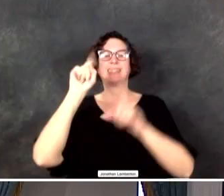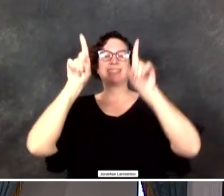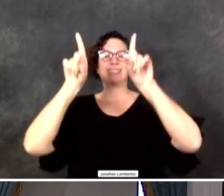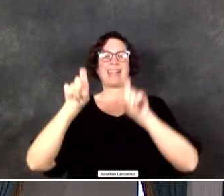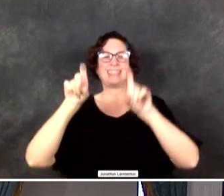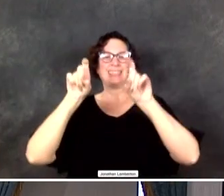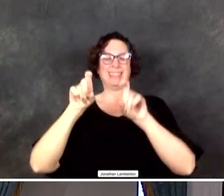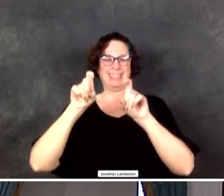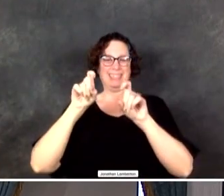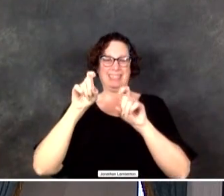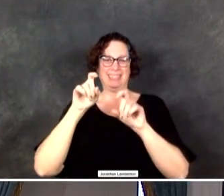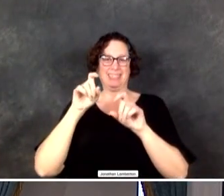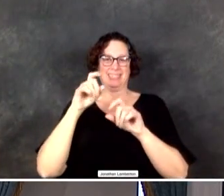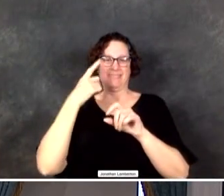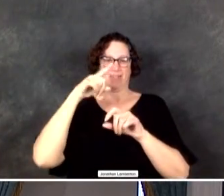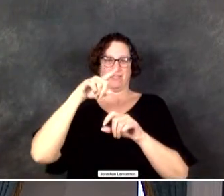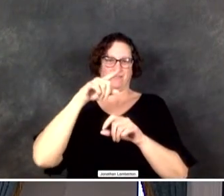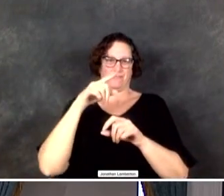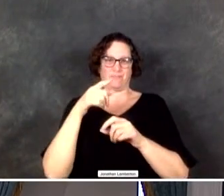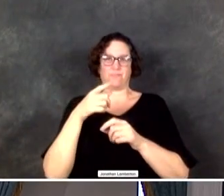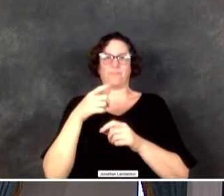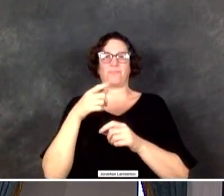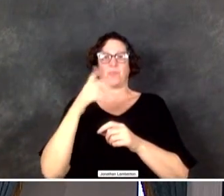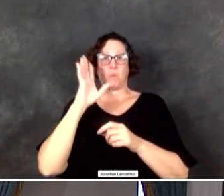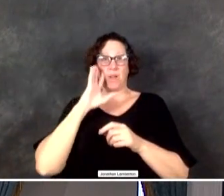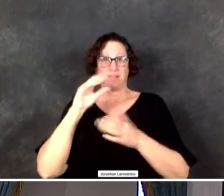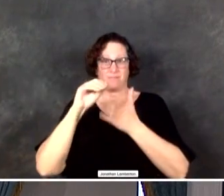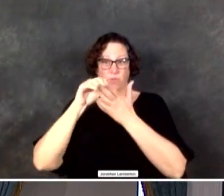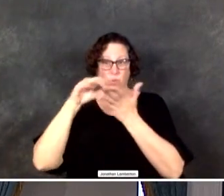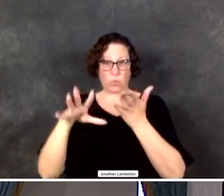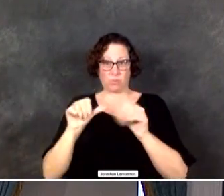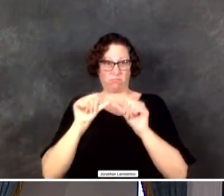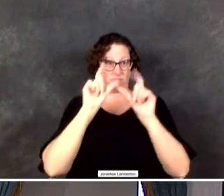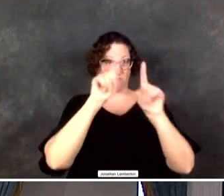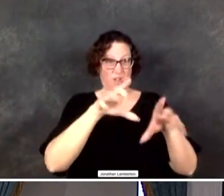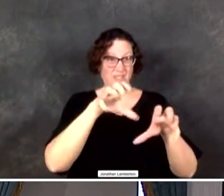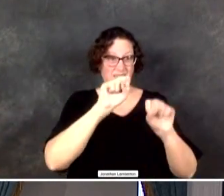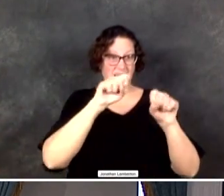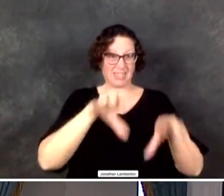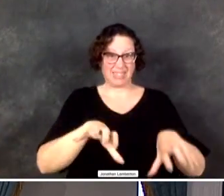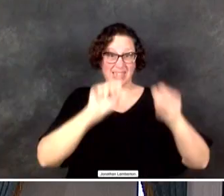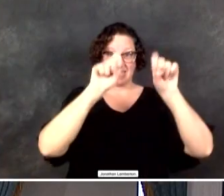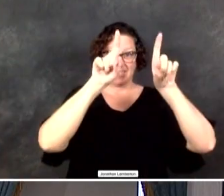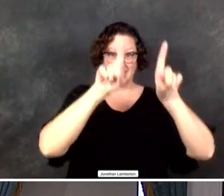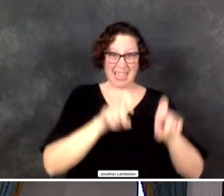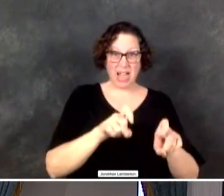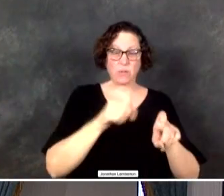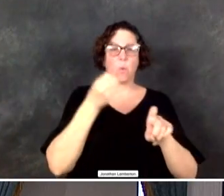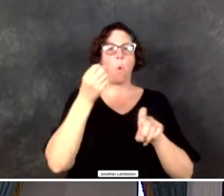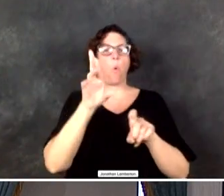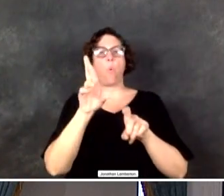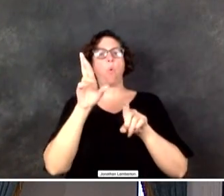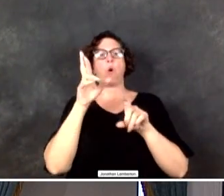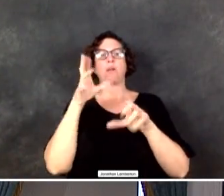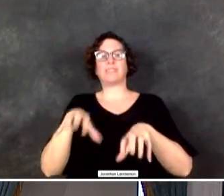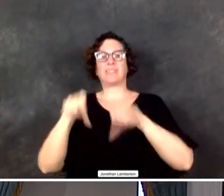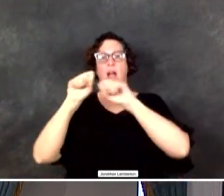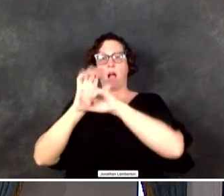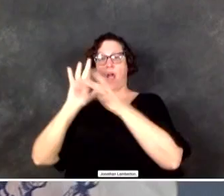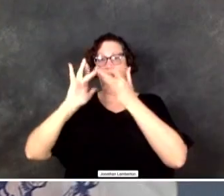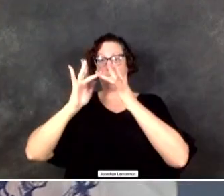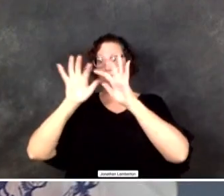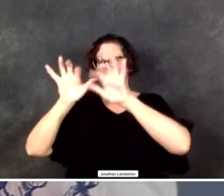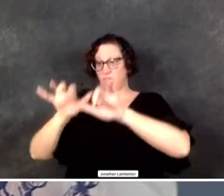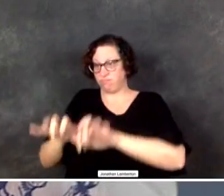you envisioning them coming into a central building and getting them done, or can they be done remotely? I'll pass to the Chancellor, but I just say I